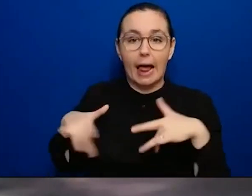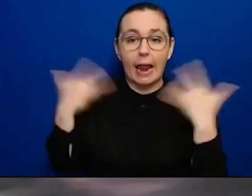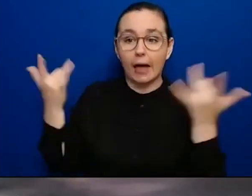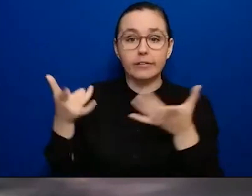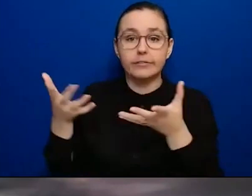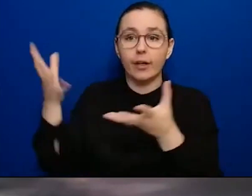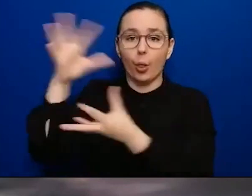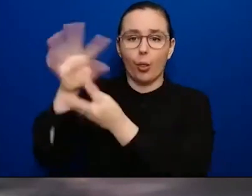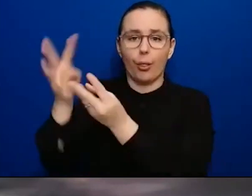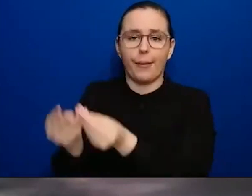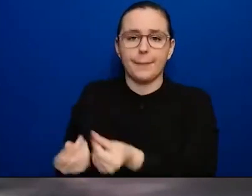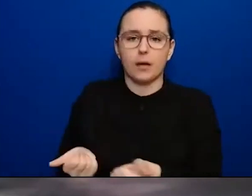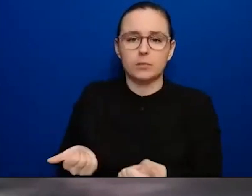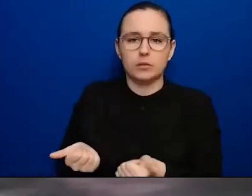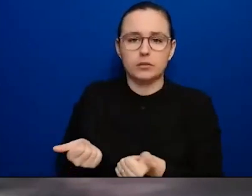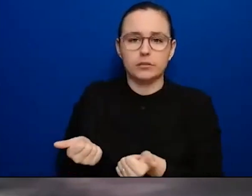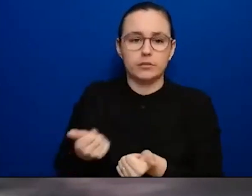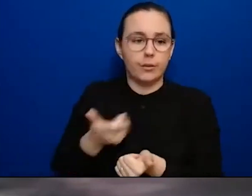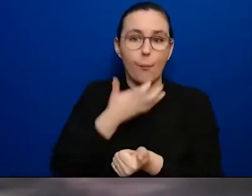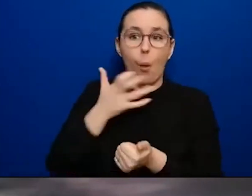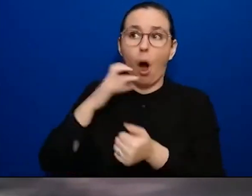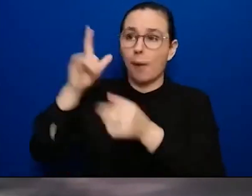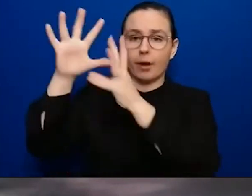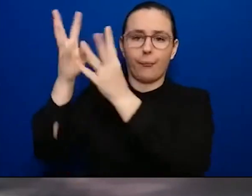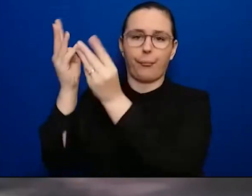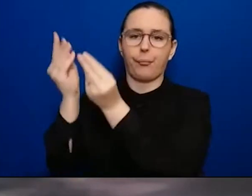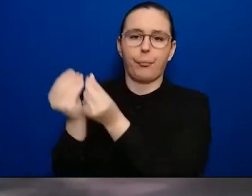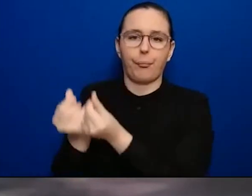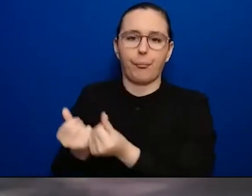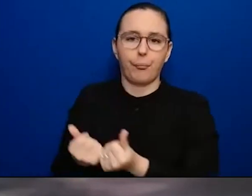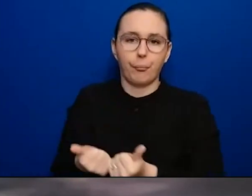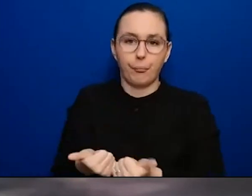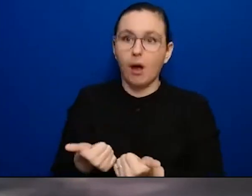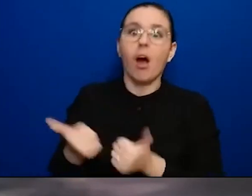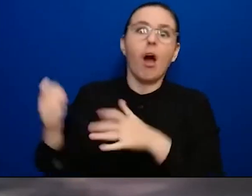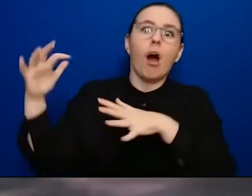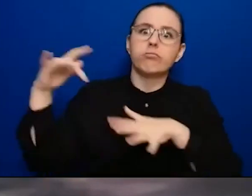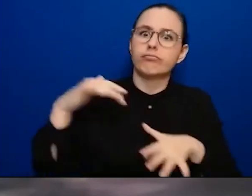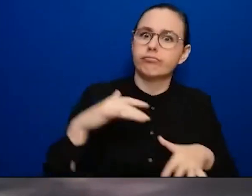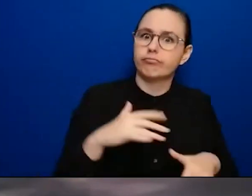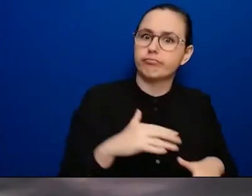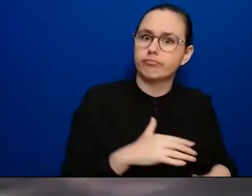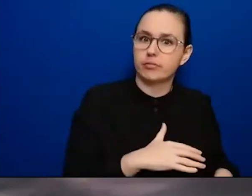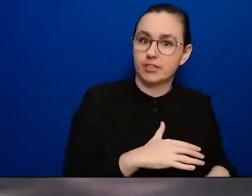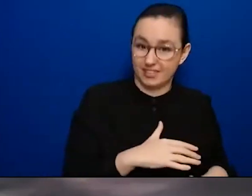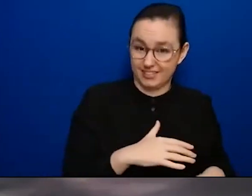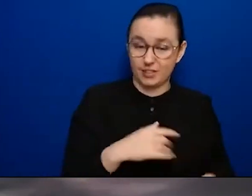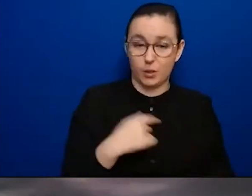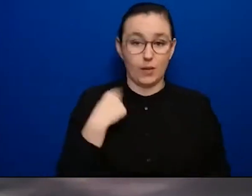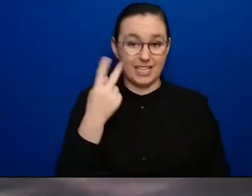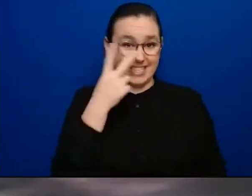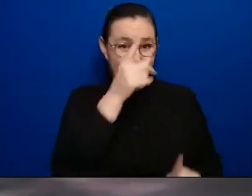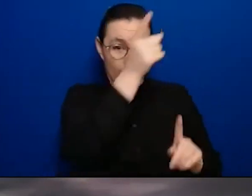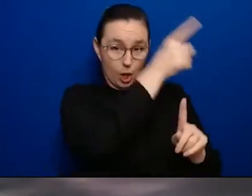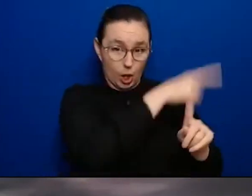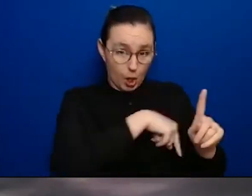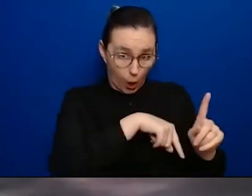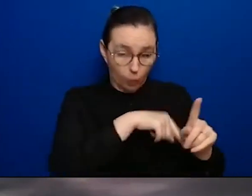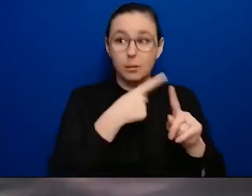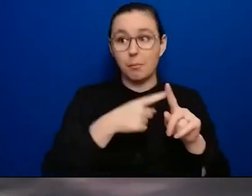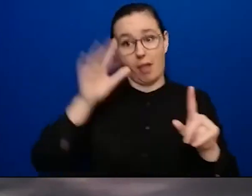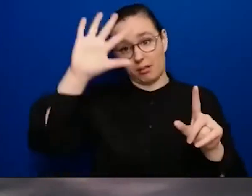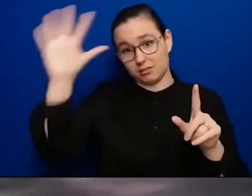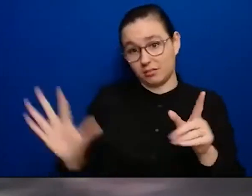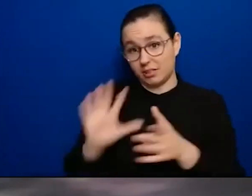of snow. And that's when we're starting to see values not only on the coast, but into the interior, where an addition to